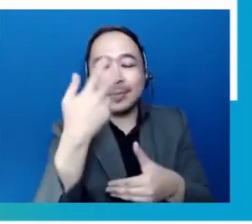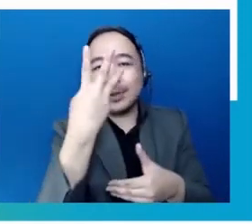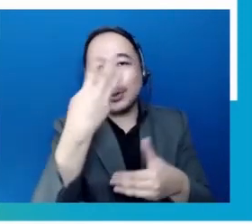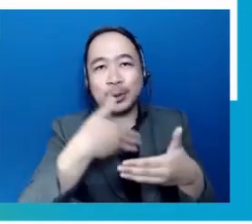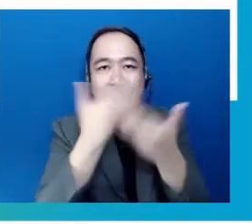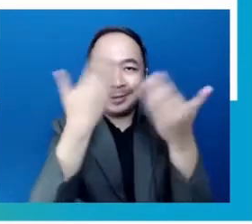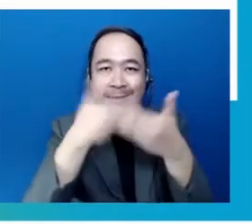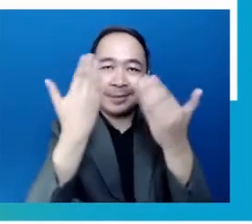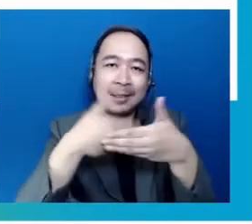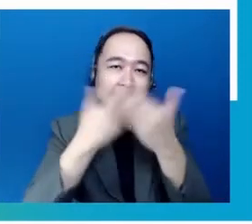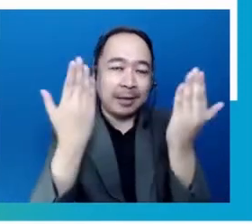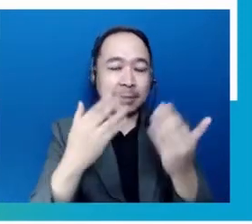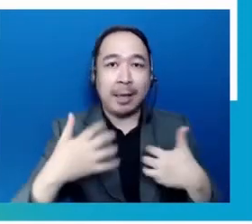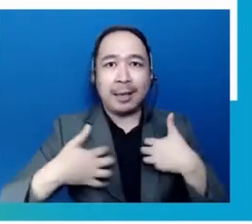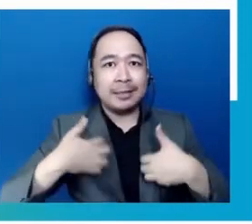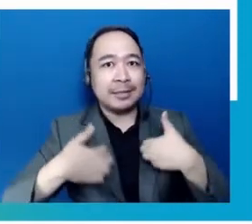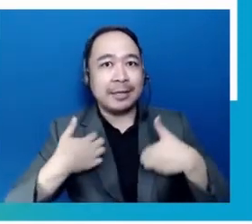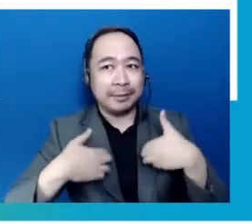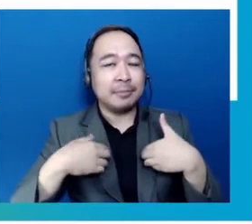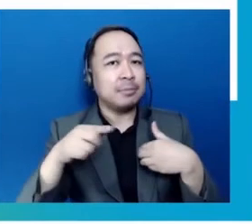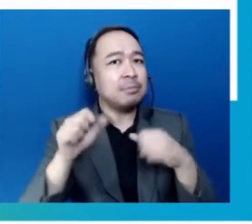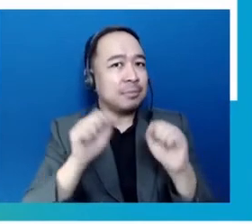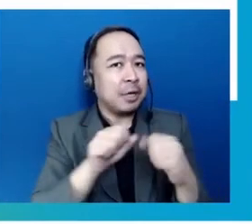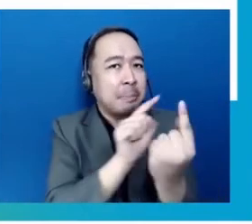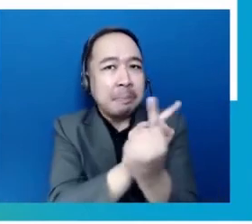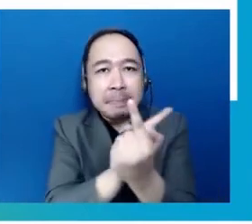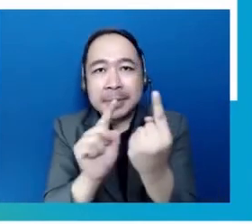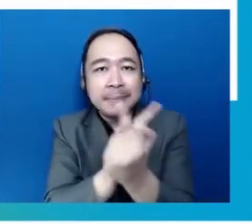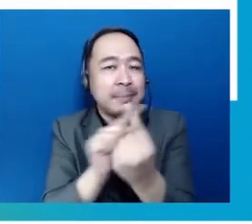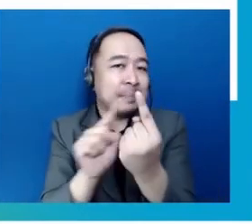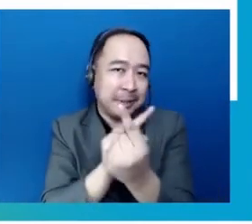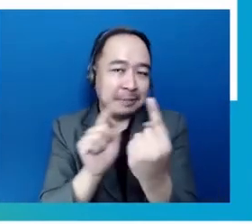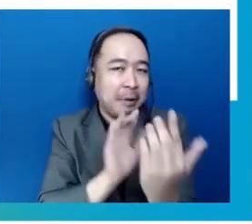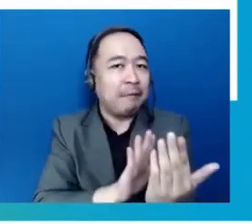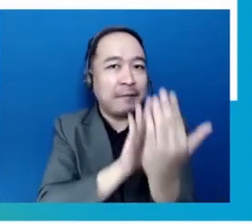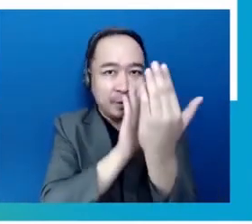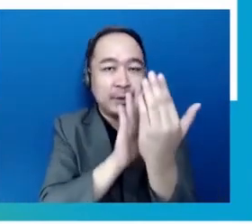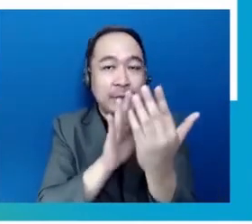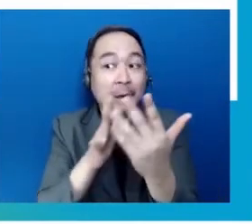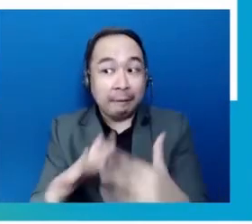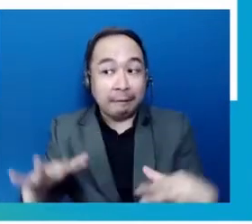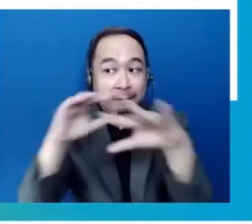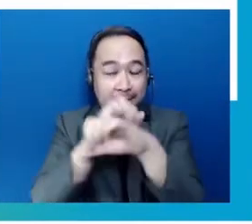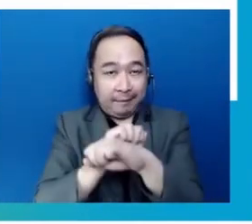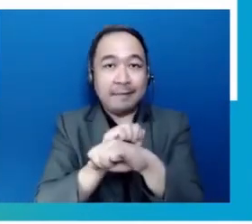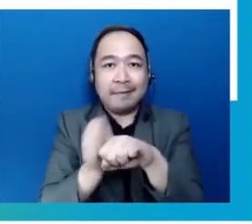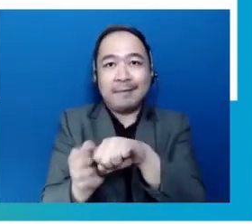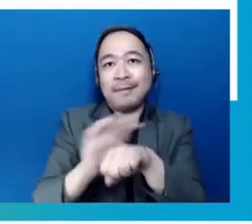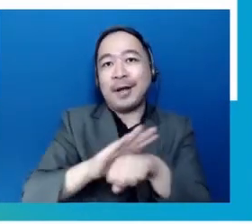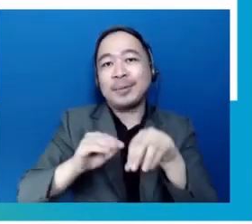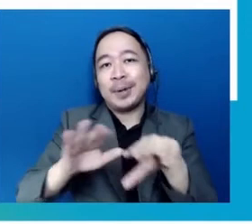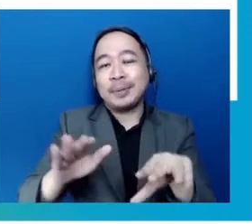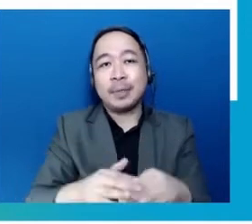look forward to the day that I will be able to meet many of you in person once this pandemic is over. Thank you, and I'm